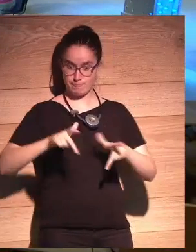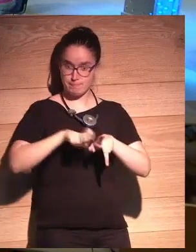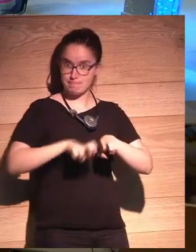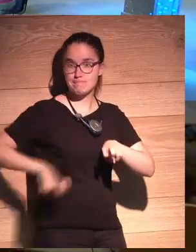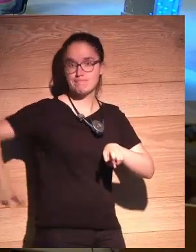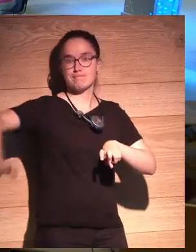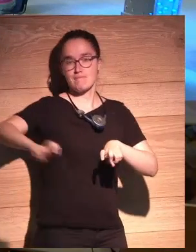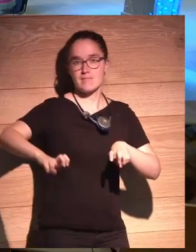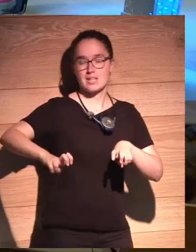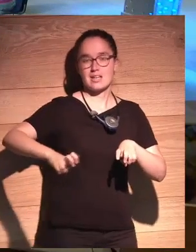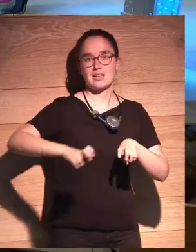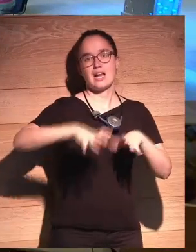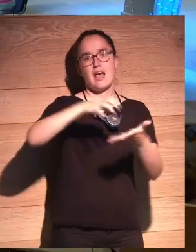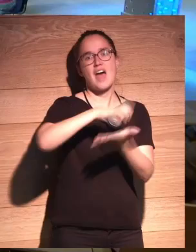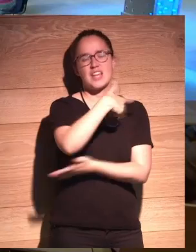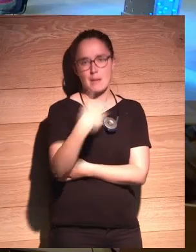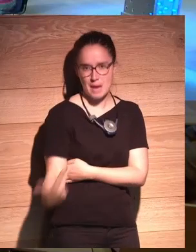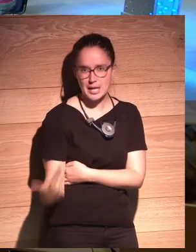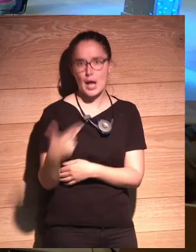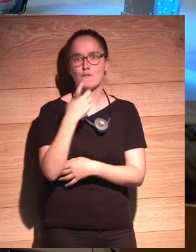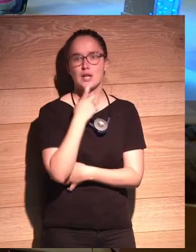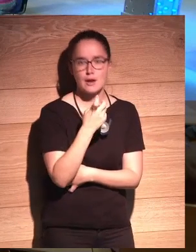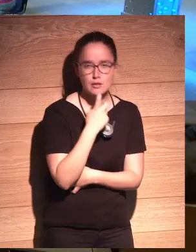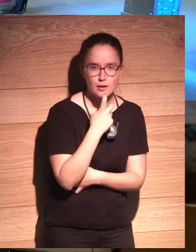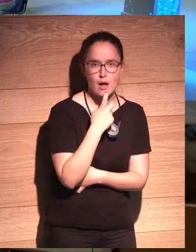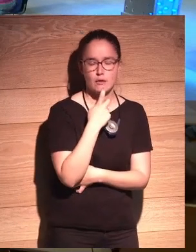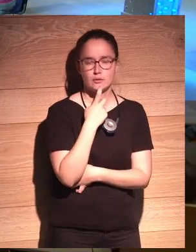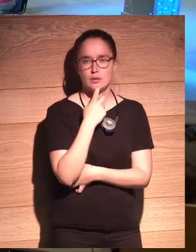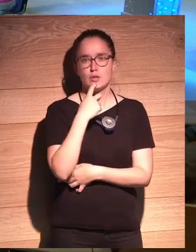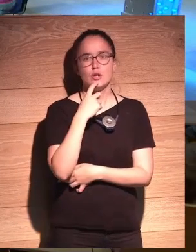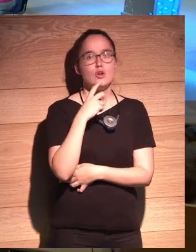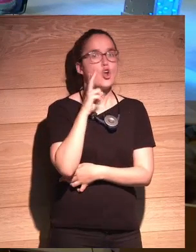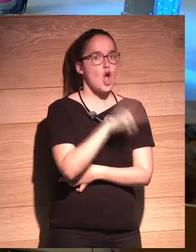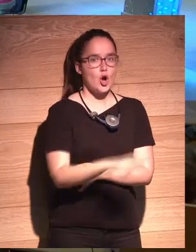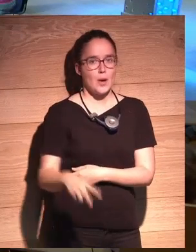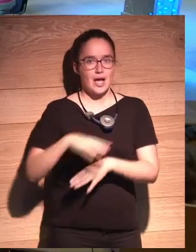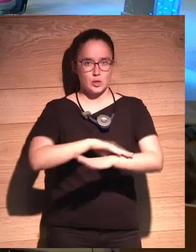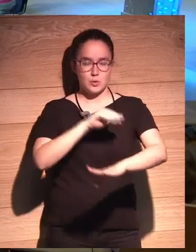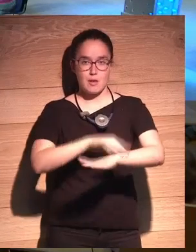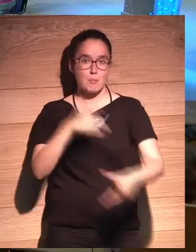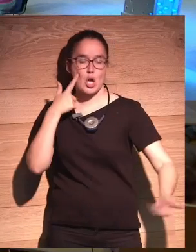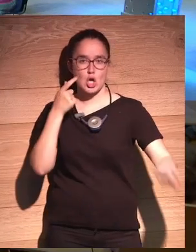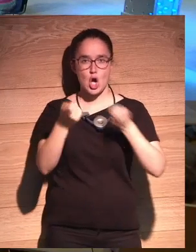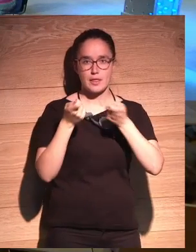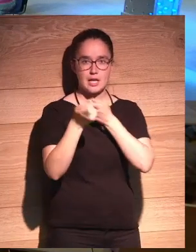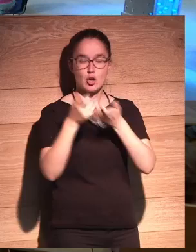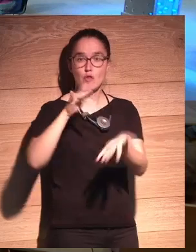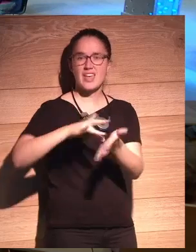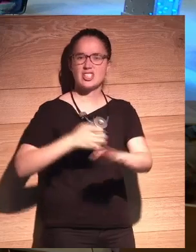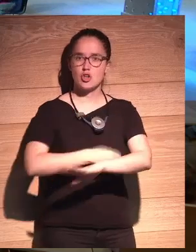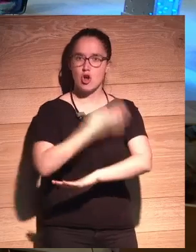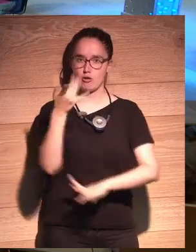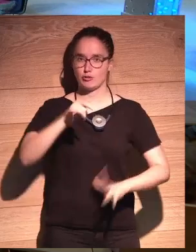here, and thank you also to all the speakers who are present here. Thank you to the Chambers of Commerce of Denmark, Finland, Norway